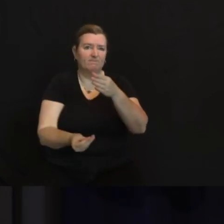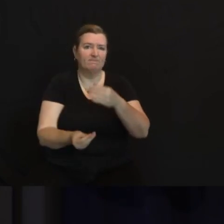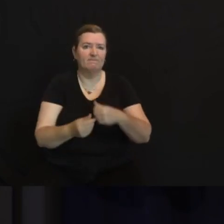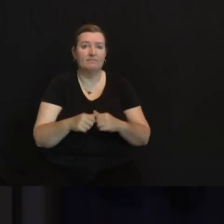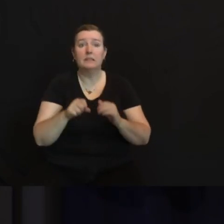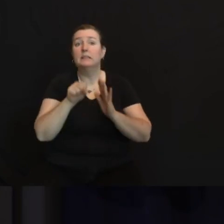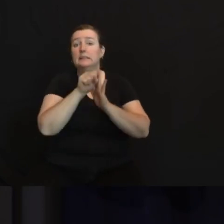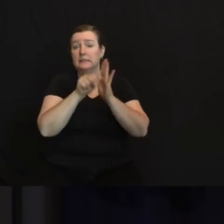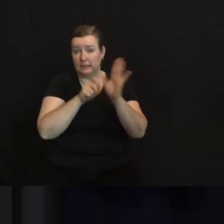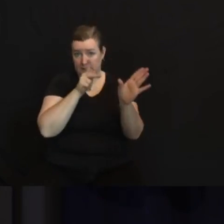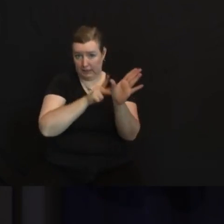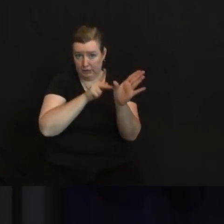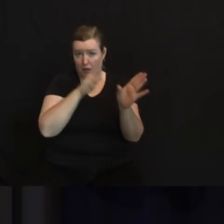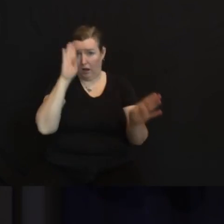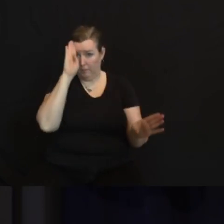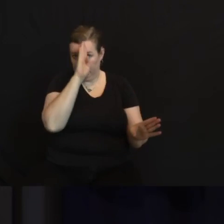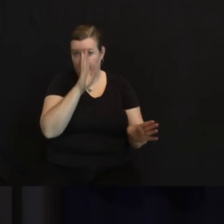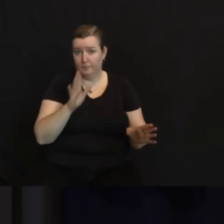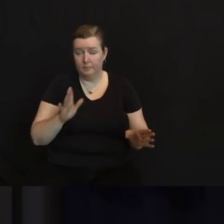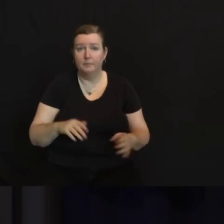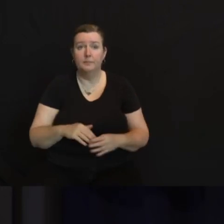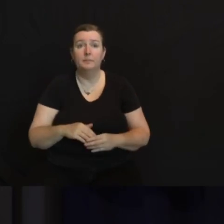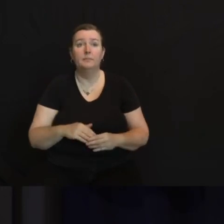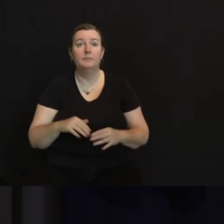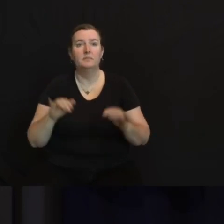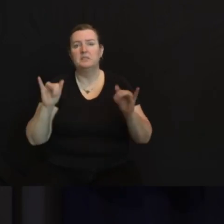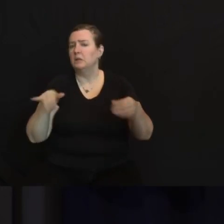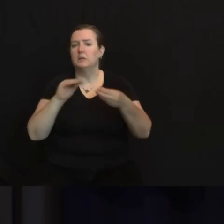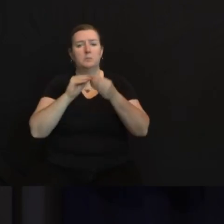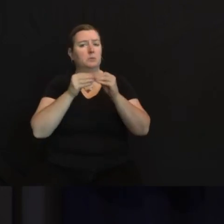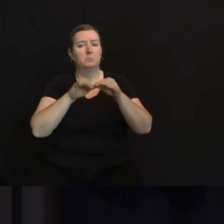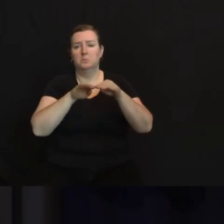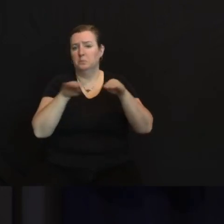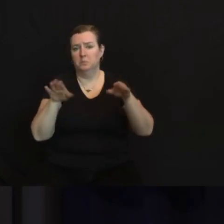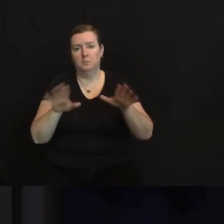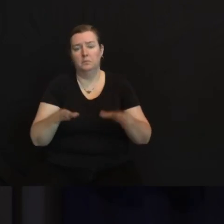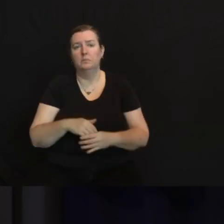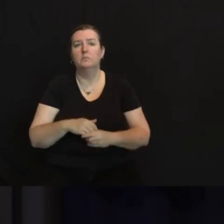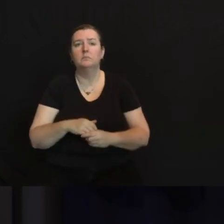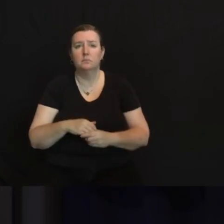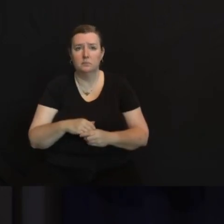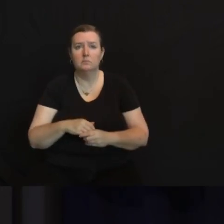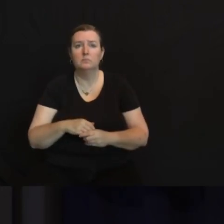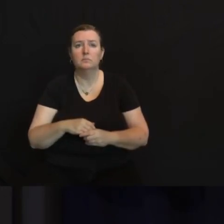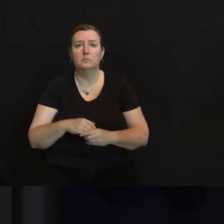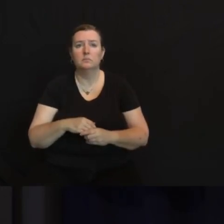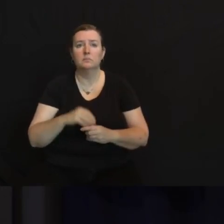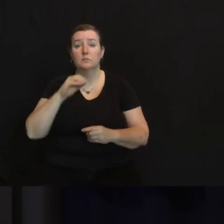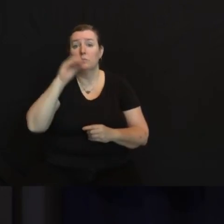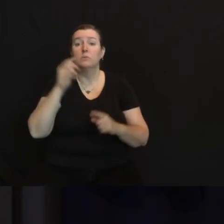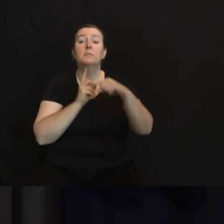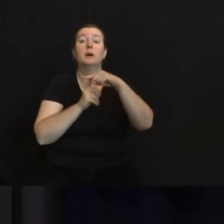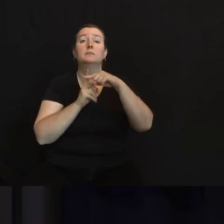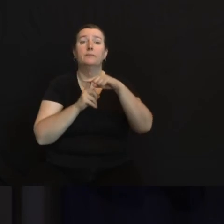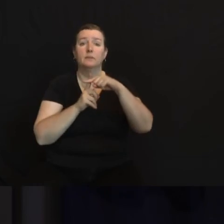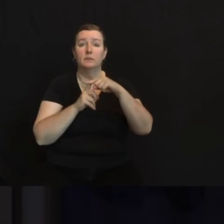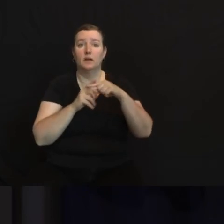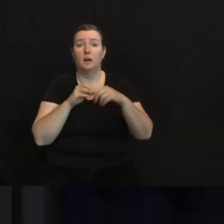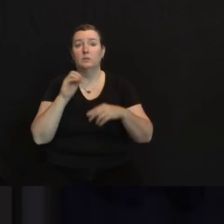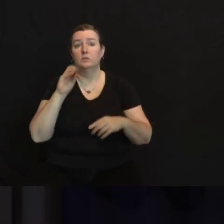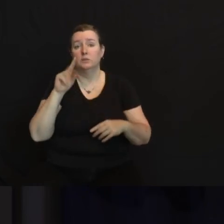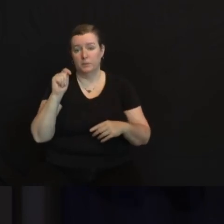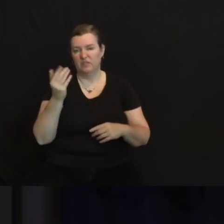psychiatric hospitals, the numbers remain the same. The daily percent positivity as of October 15th in the state